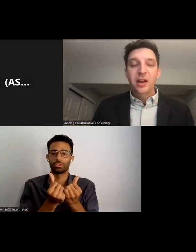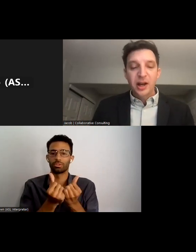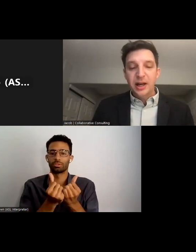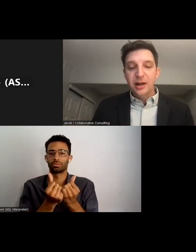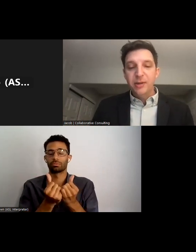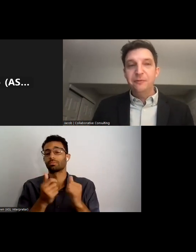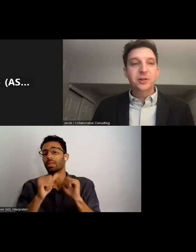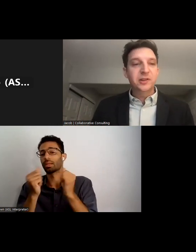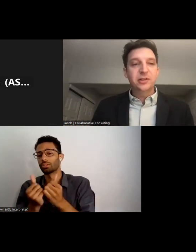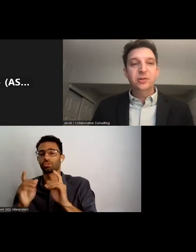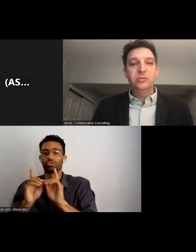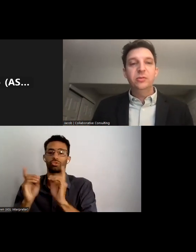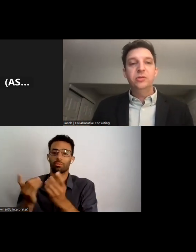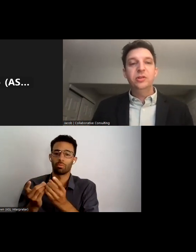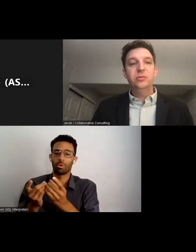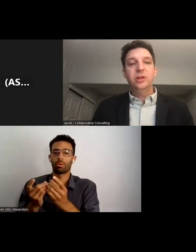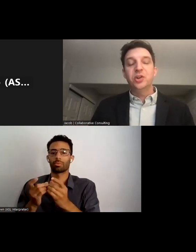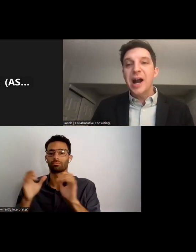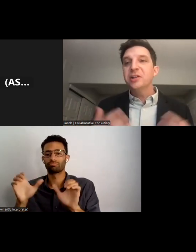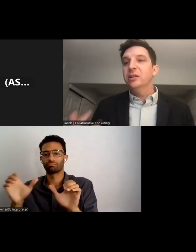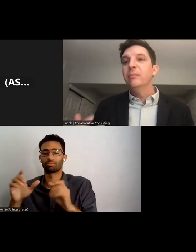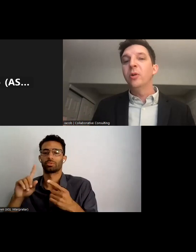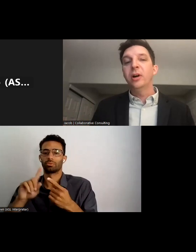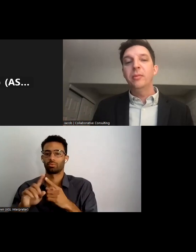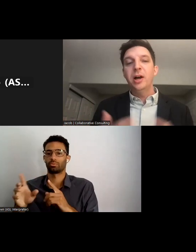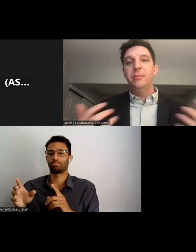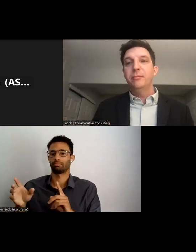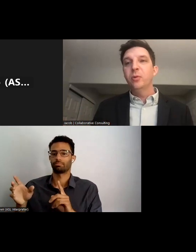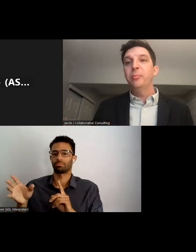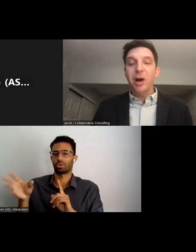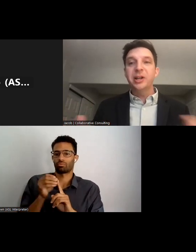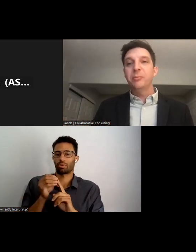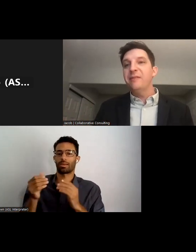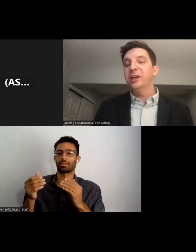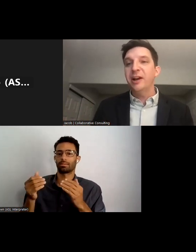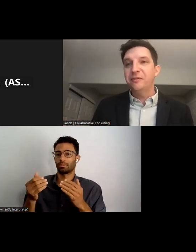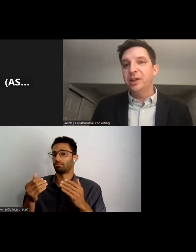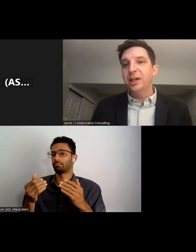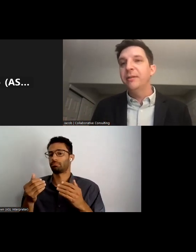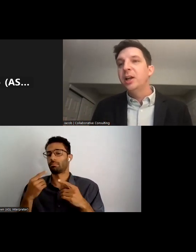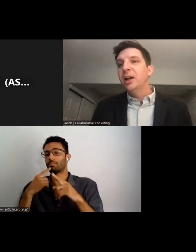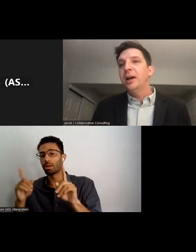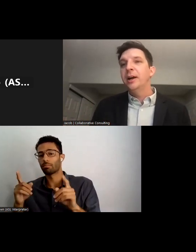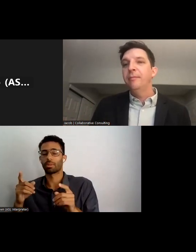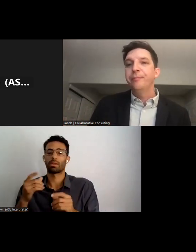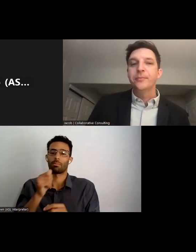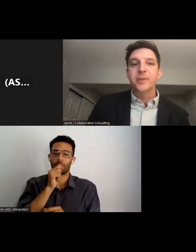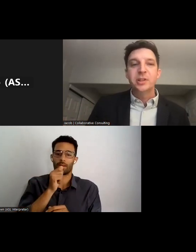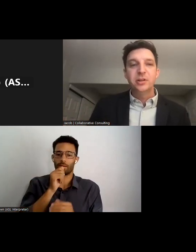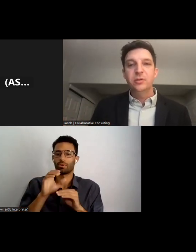department efforts to attract more public and private grant funding